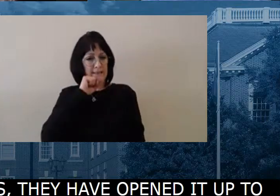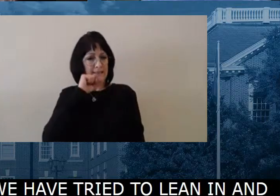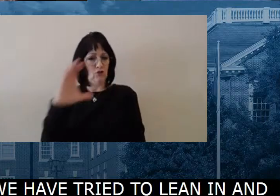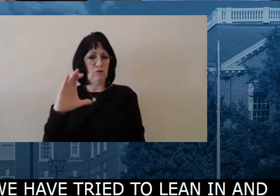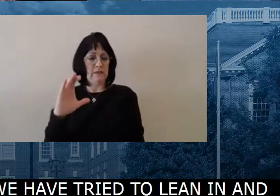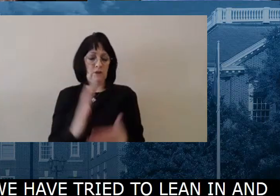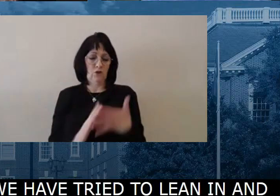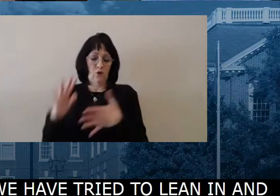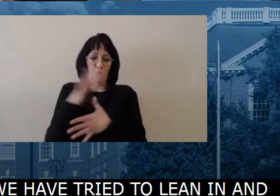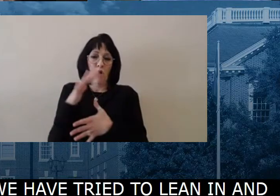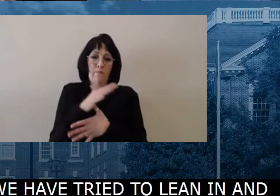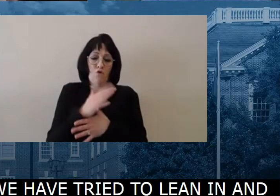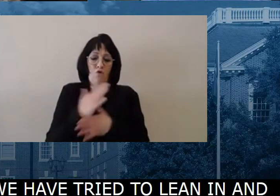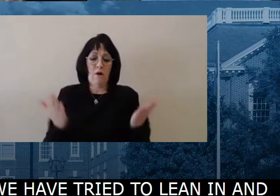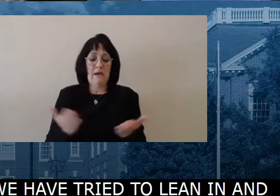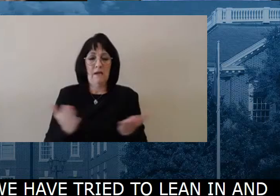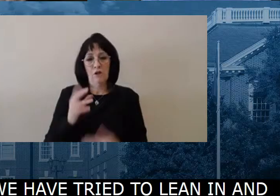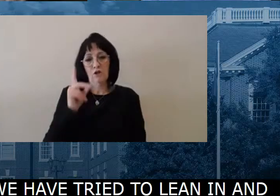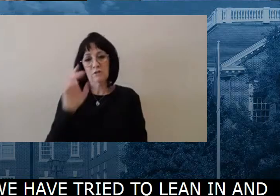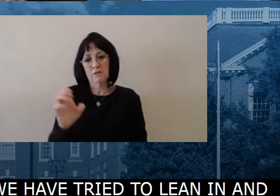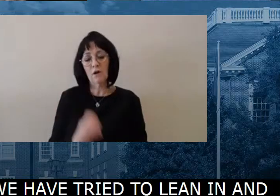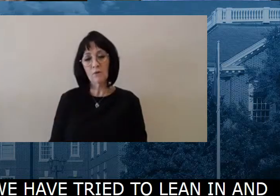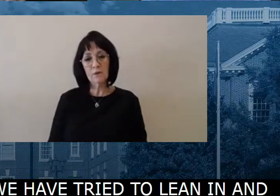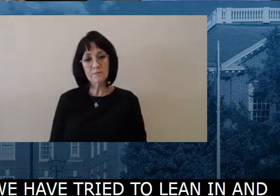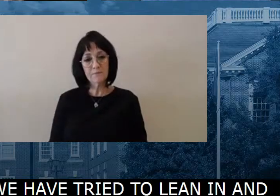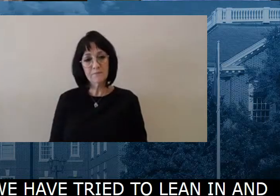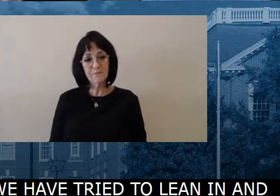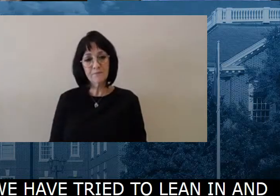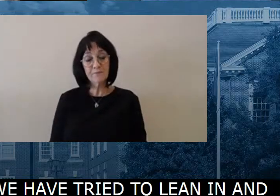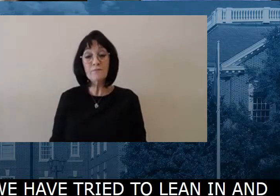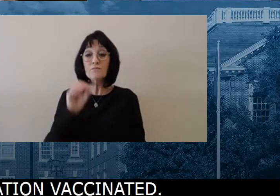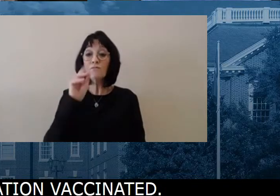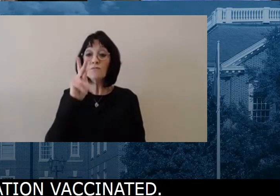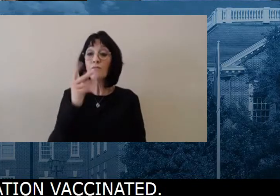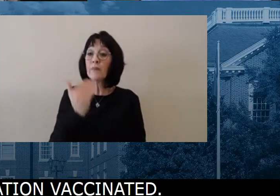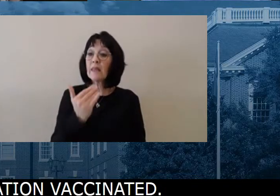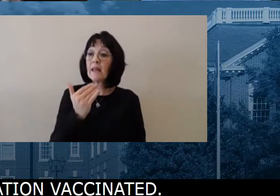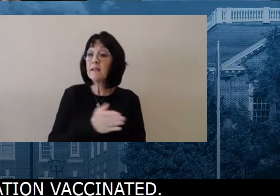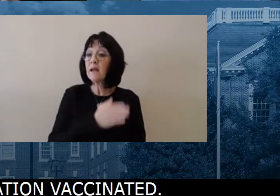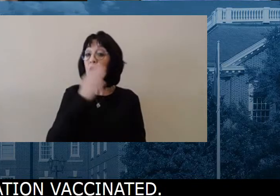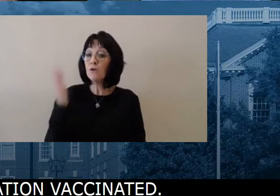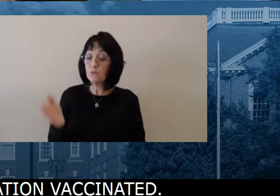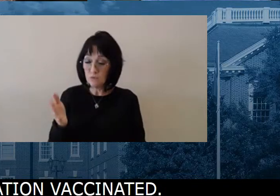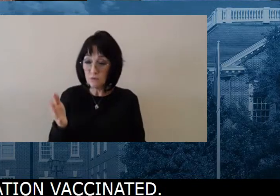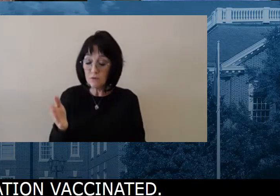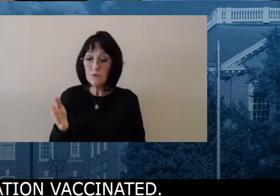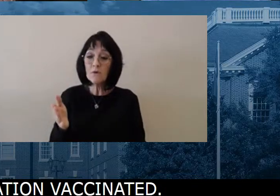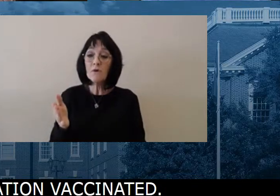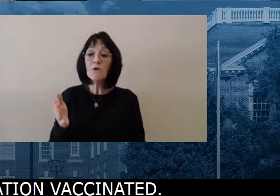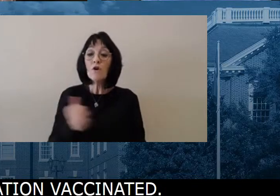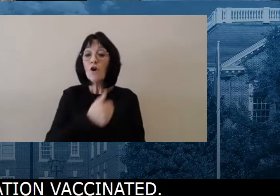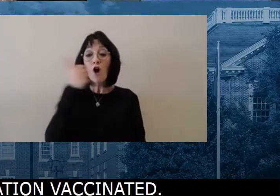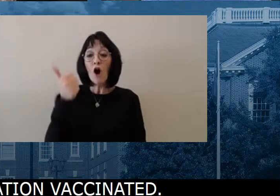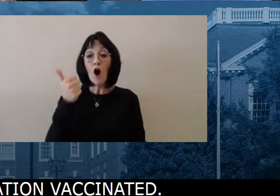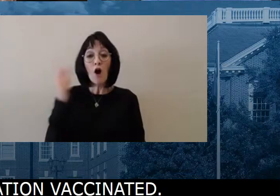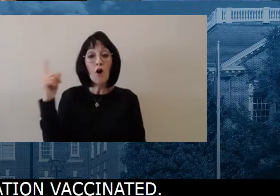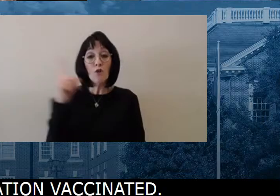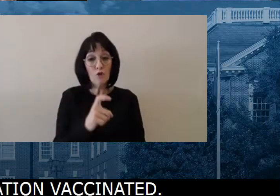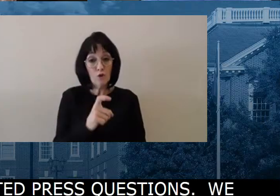All right, moving on to the pre-submitted press questions. We have time for a few of these. The first one came from Chris Barish